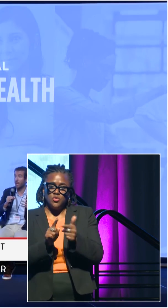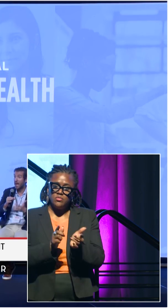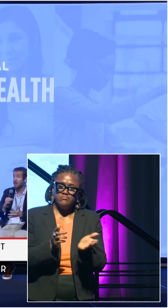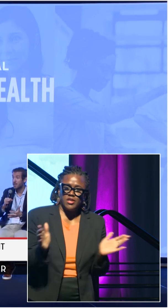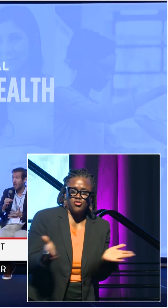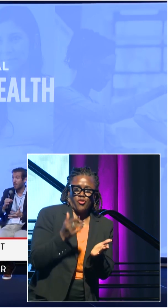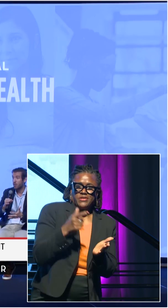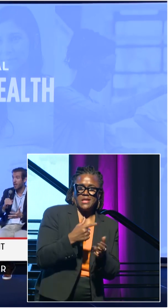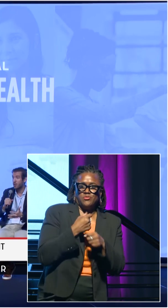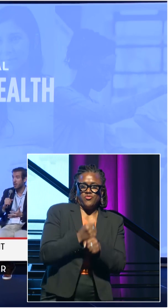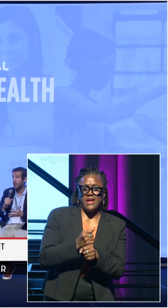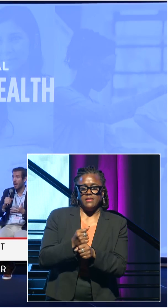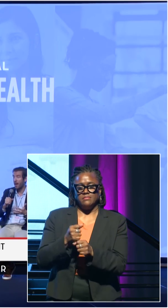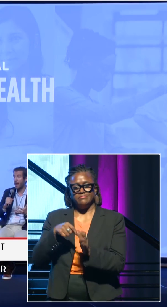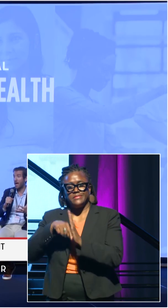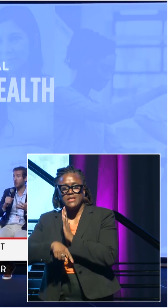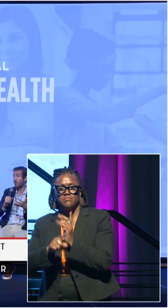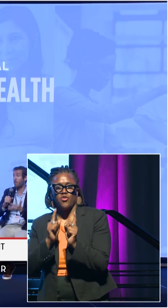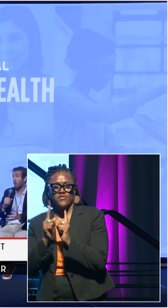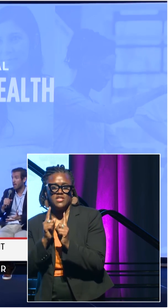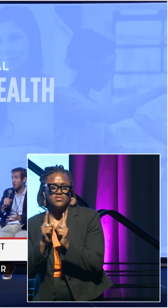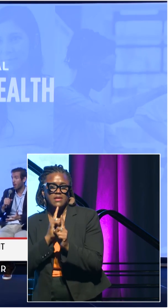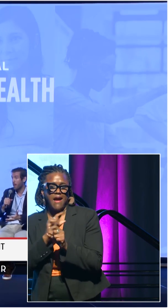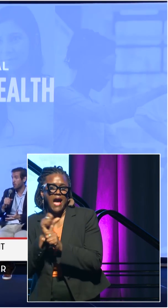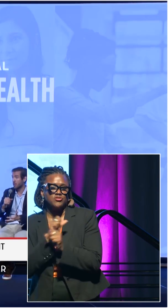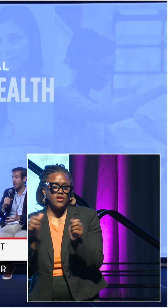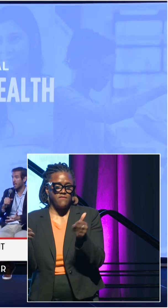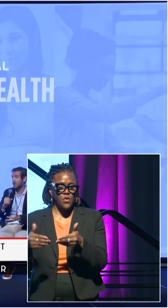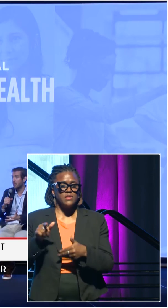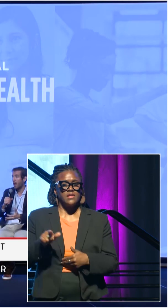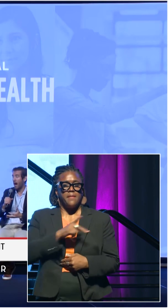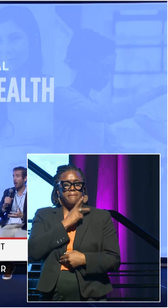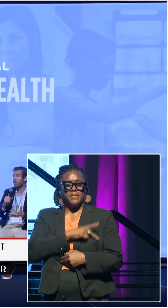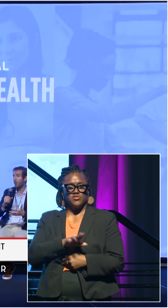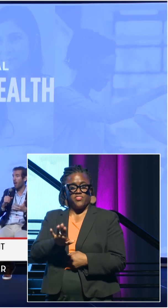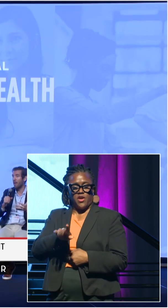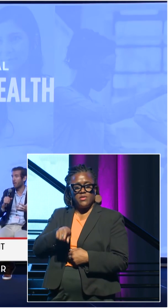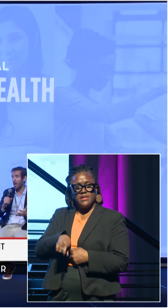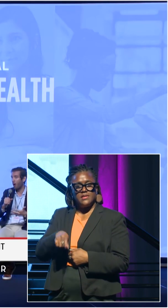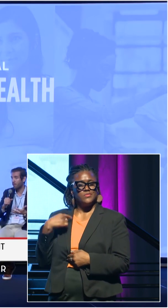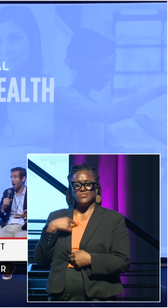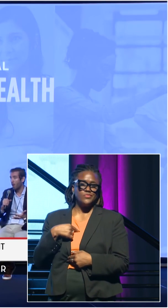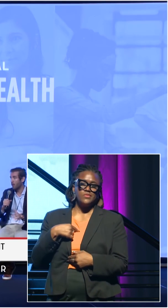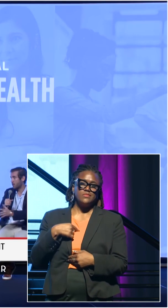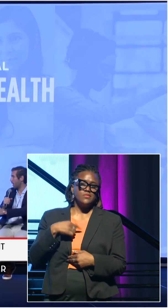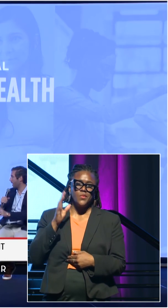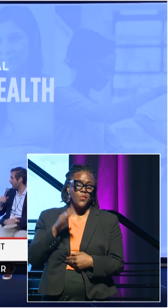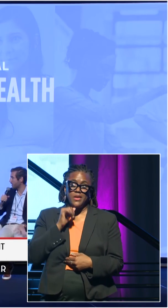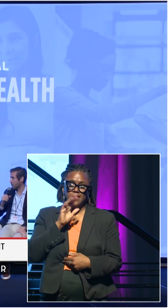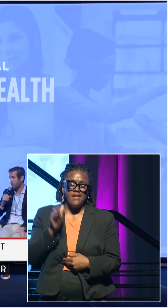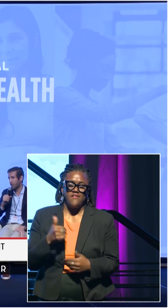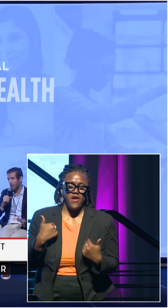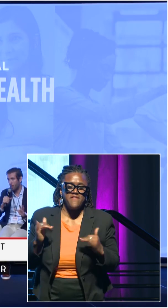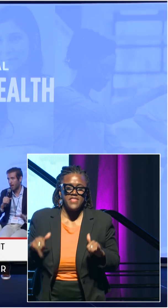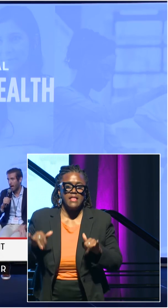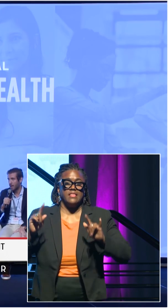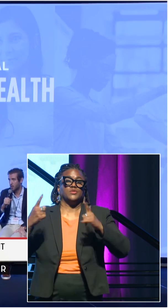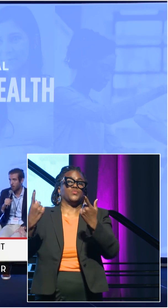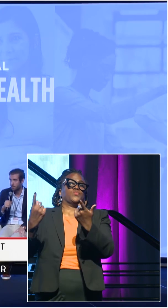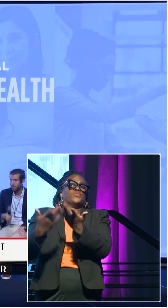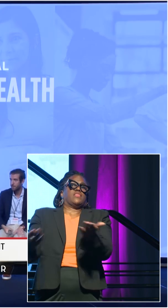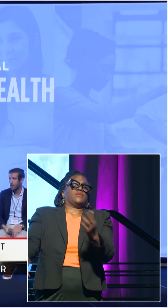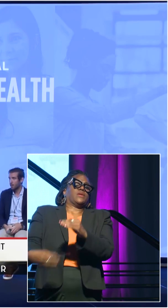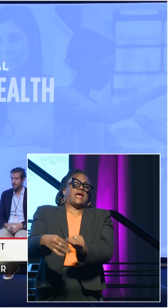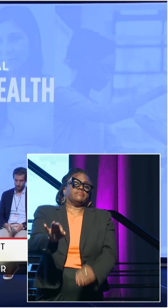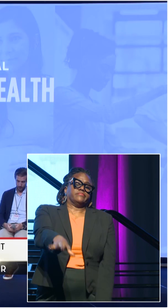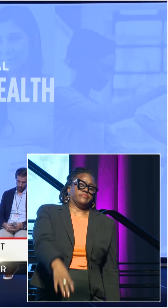them to create these conversations and actually focus on a patient's needs, I don't think we'll ever get off go. And so that's just one thing I wanted to add as